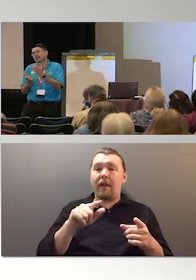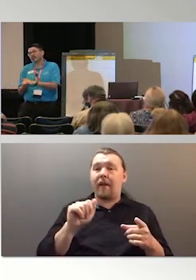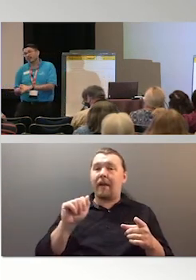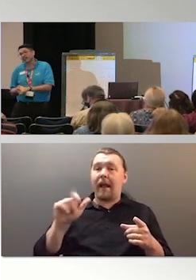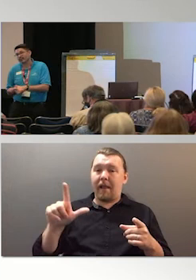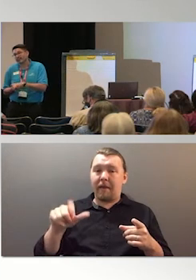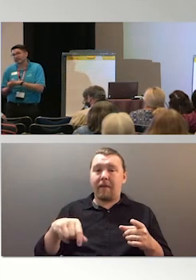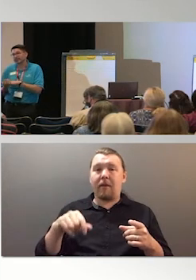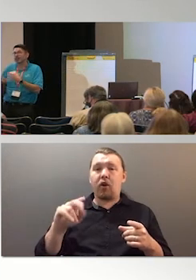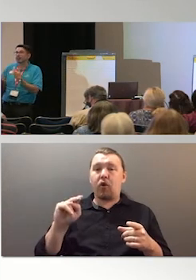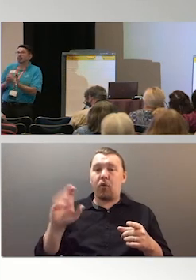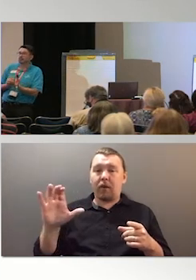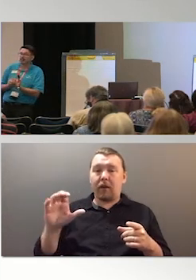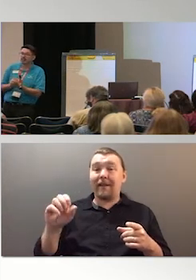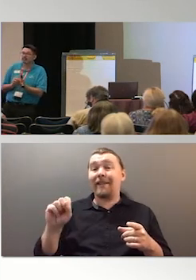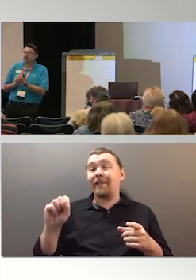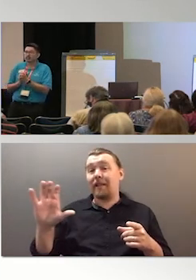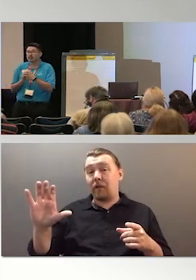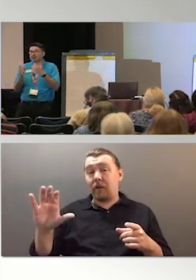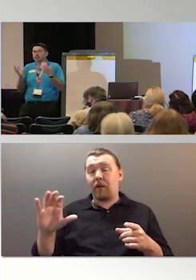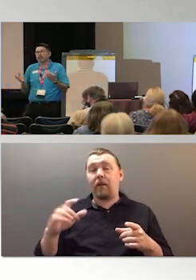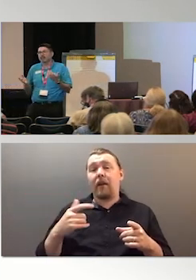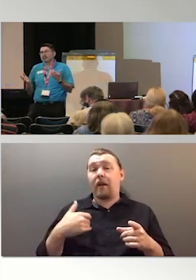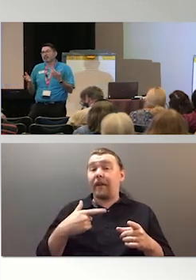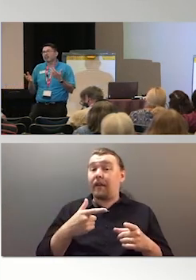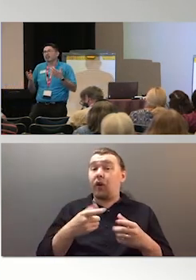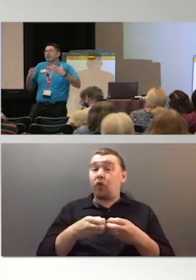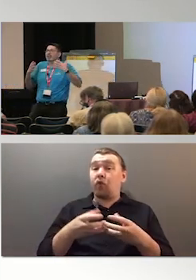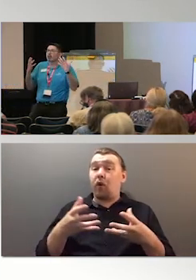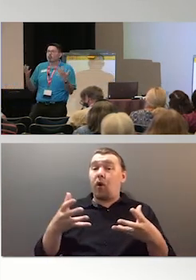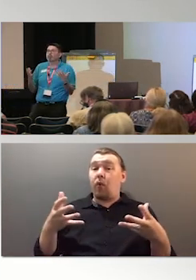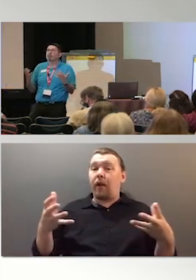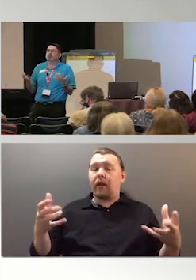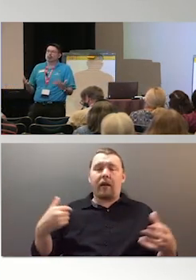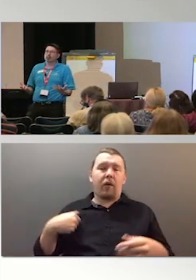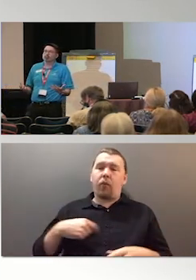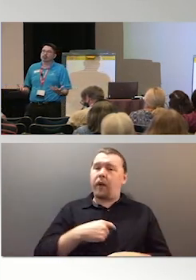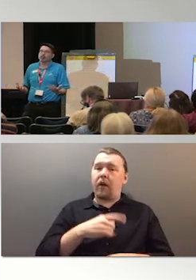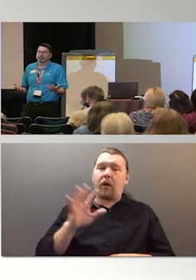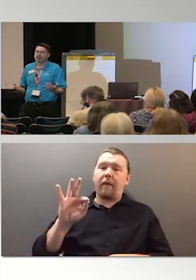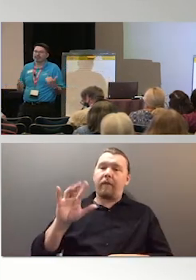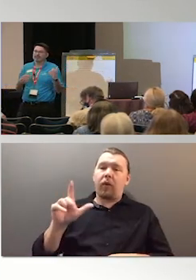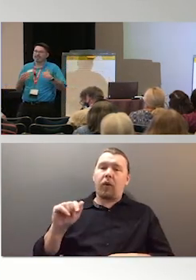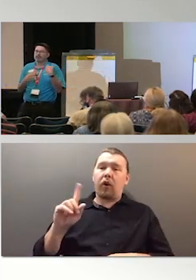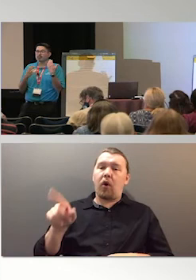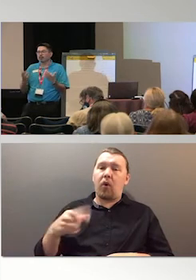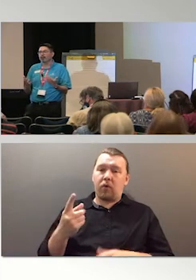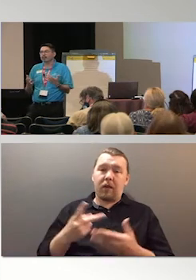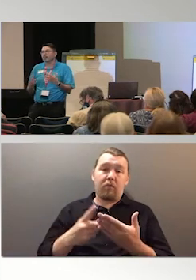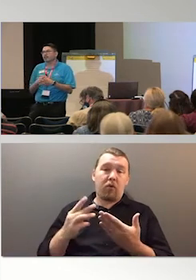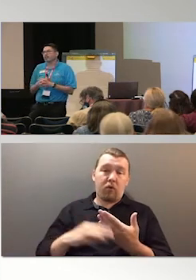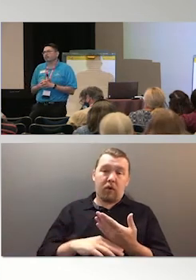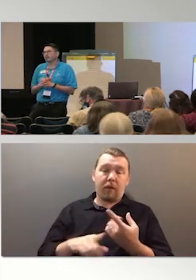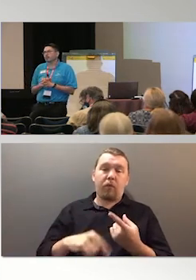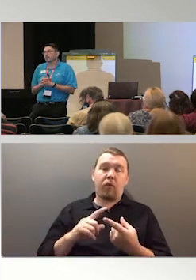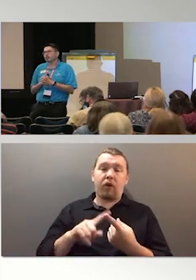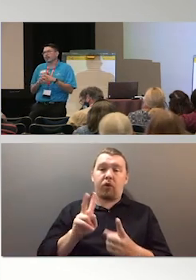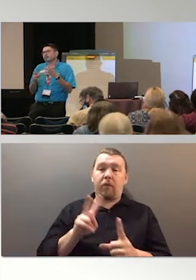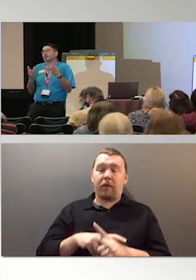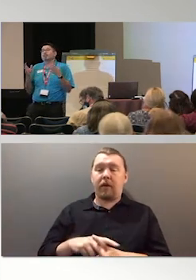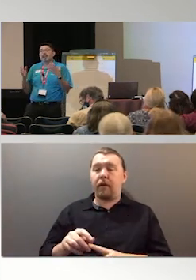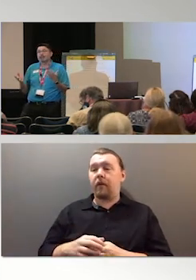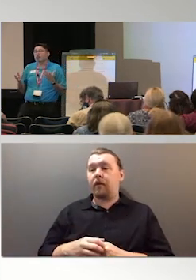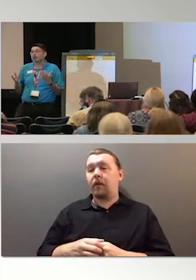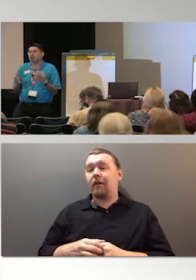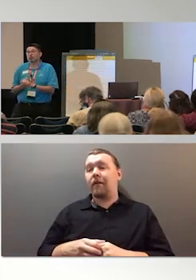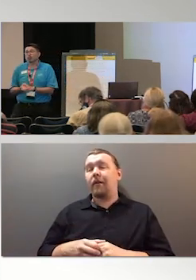North Carolina, South Carolina, and they're expanding. And we're a Florida-only program at the time you apply. So